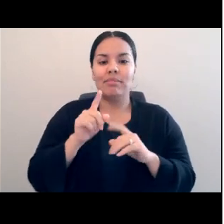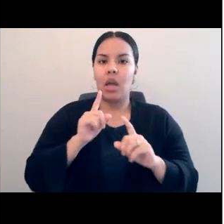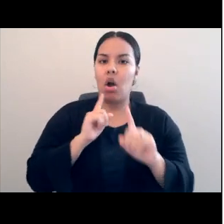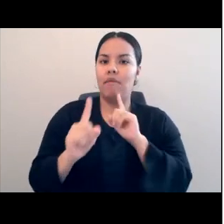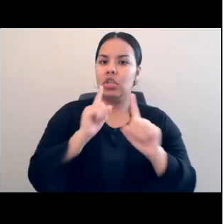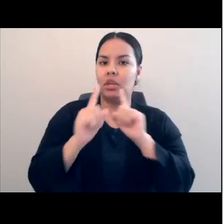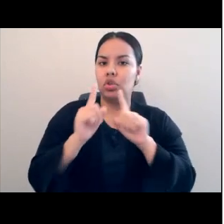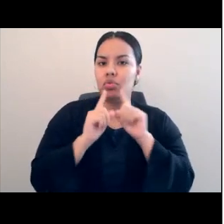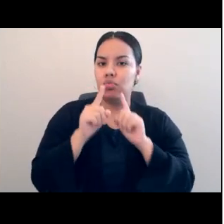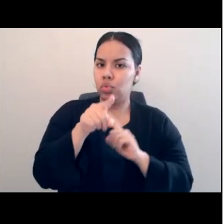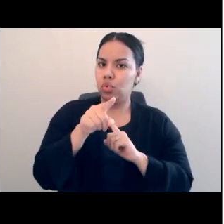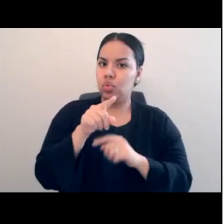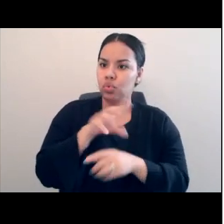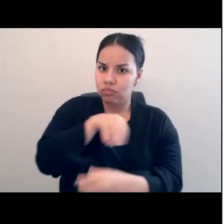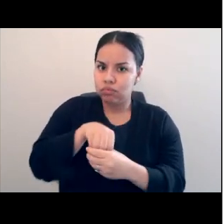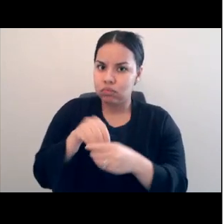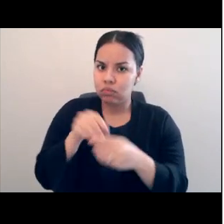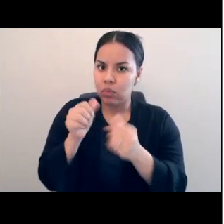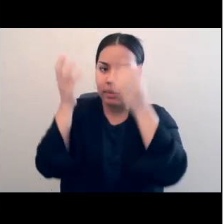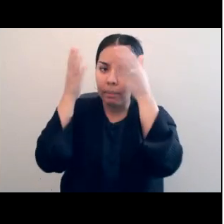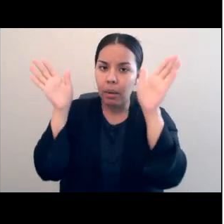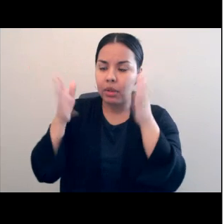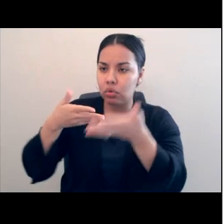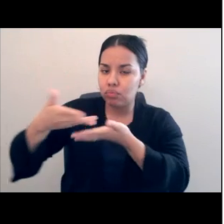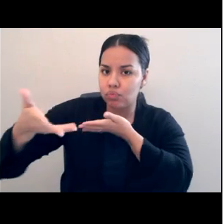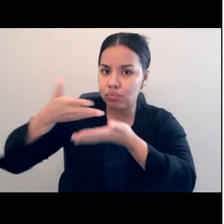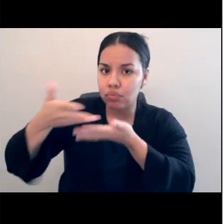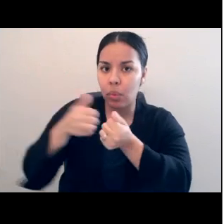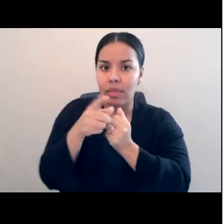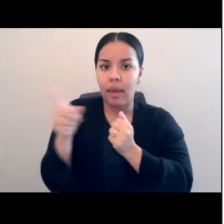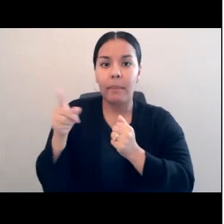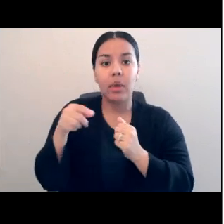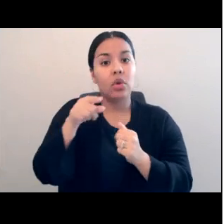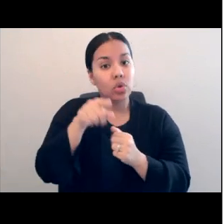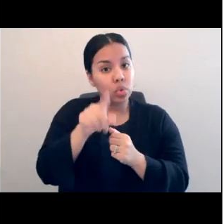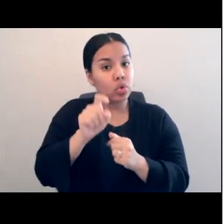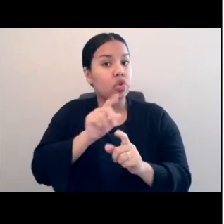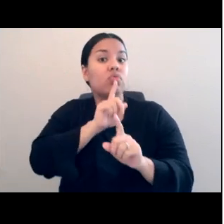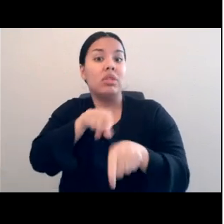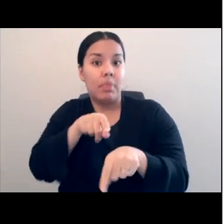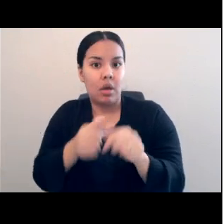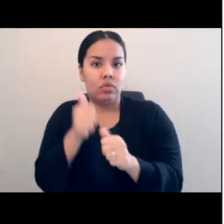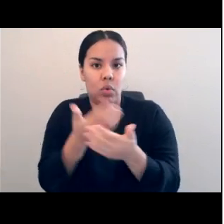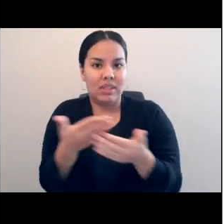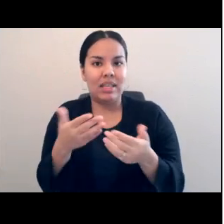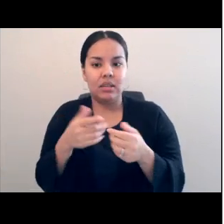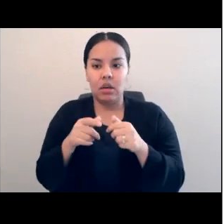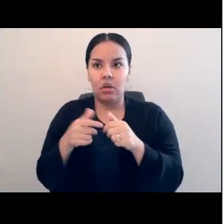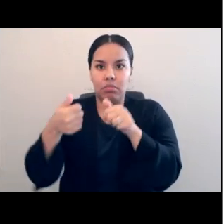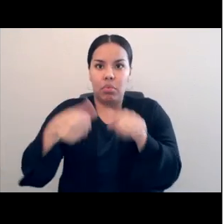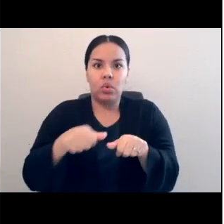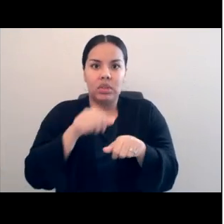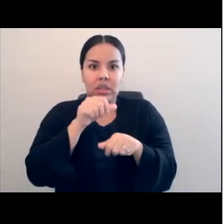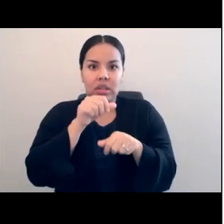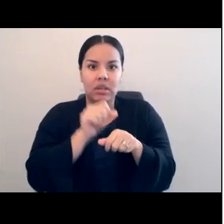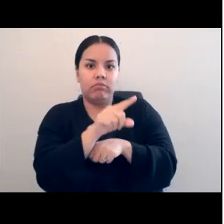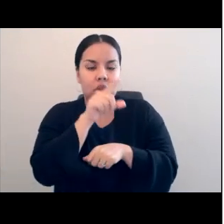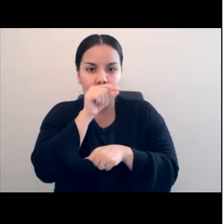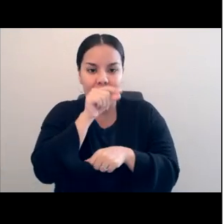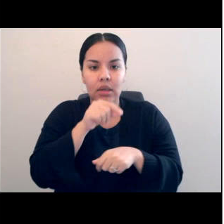engaging in with the public. And so you should respond to most things that are tweeted at you. So if someone says, hey, I've got this